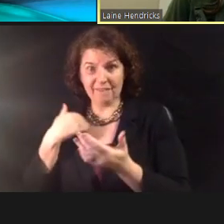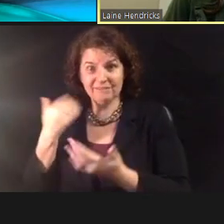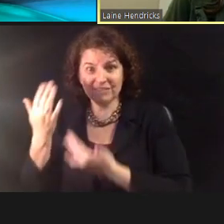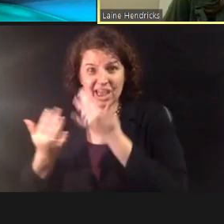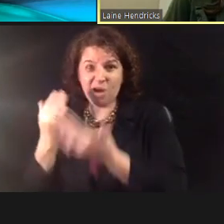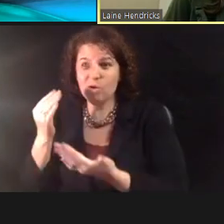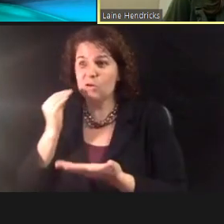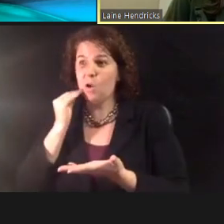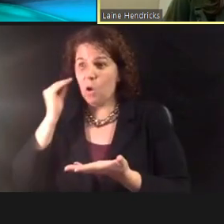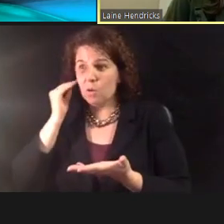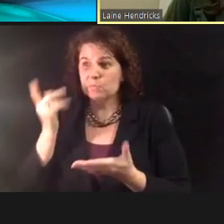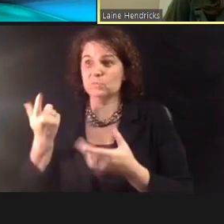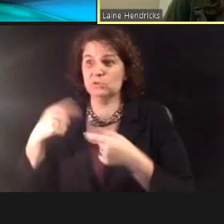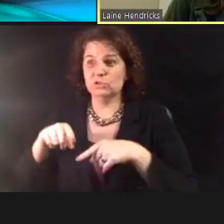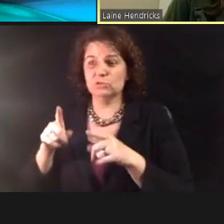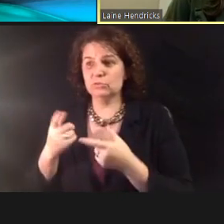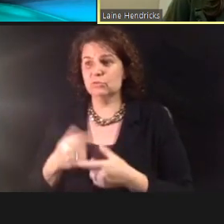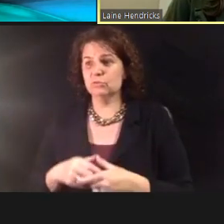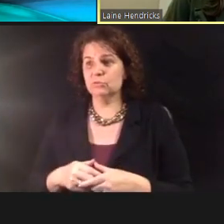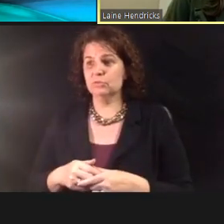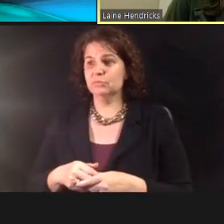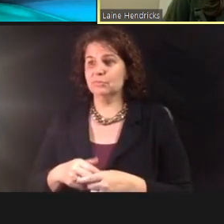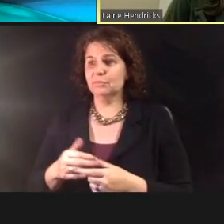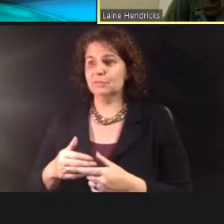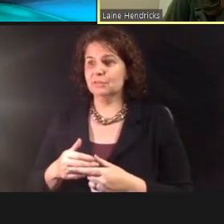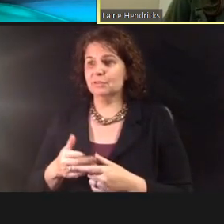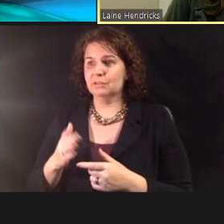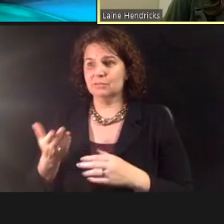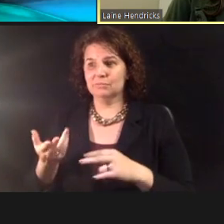season and increased fireplace use occur?